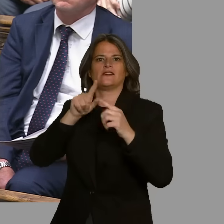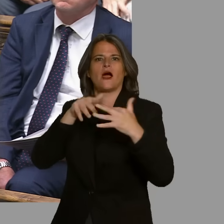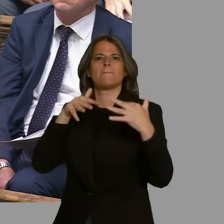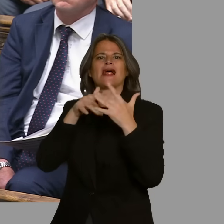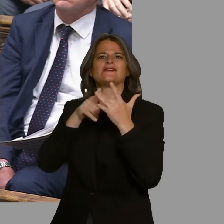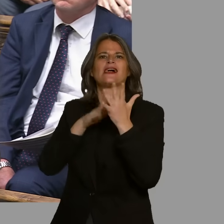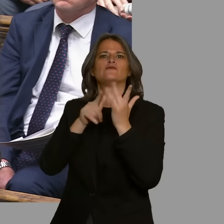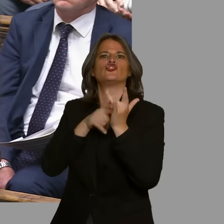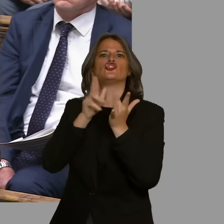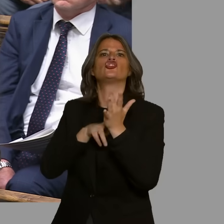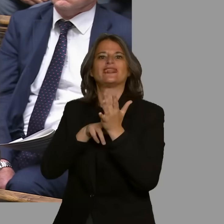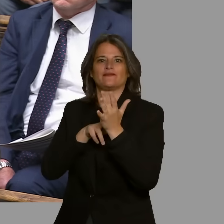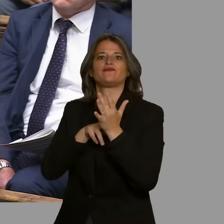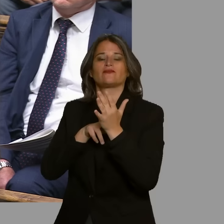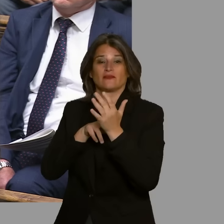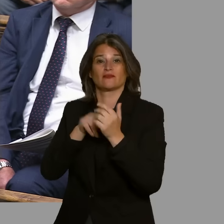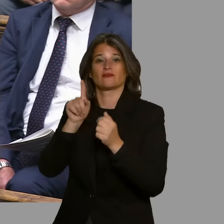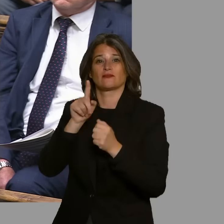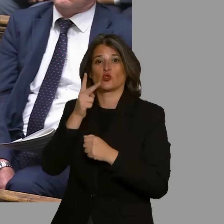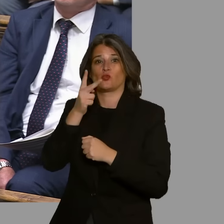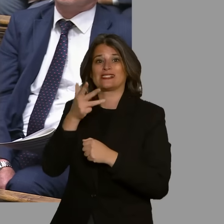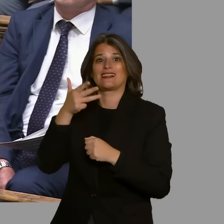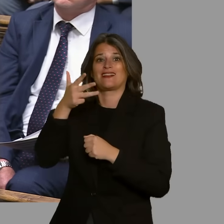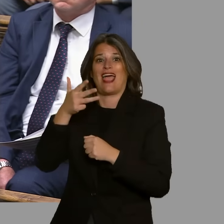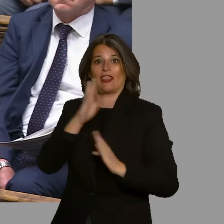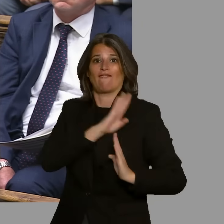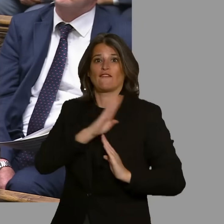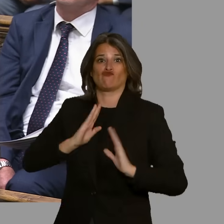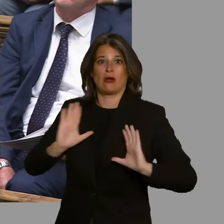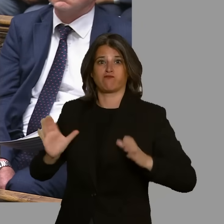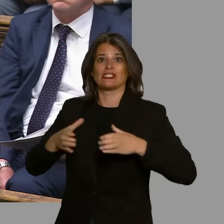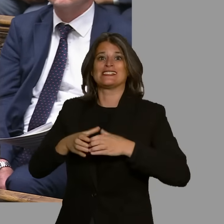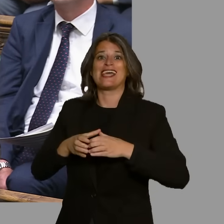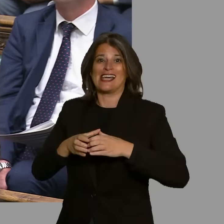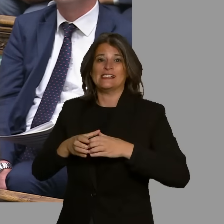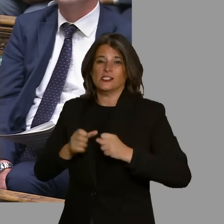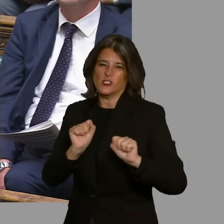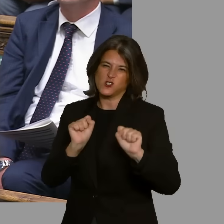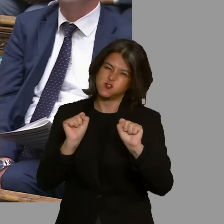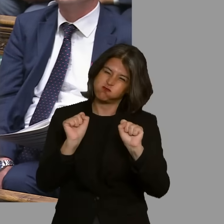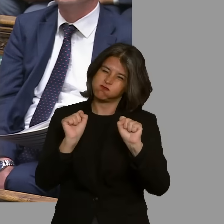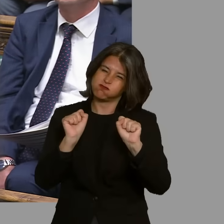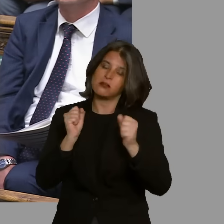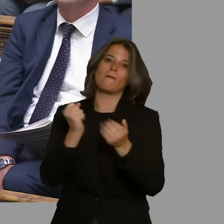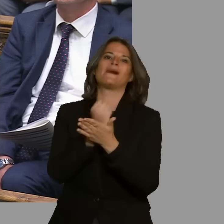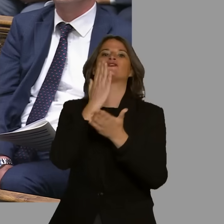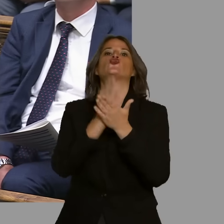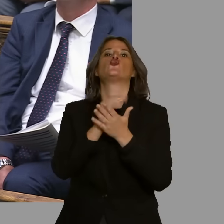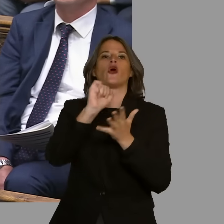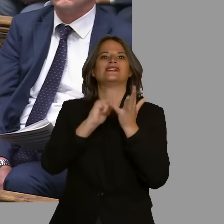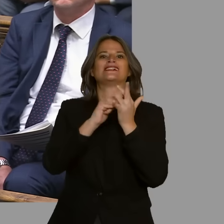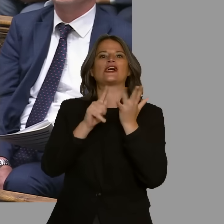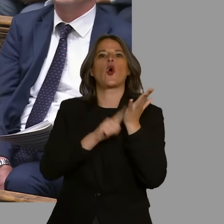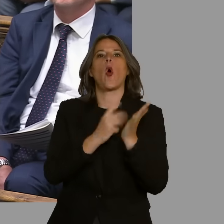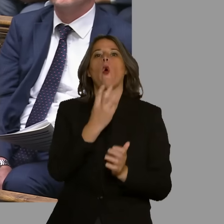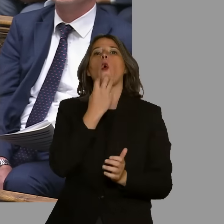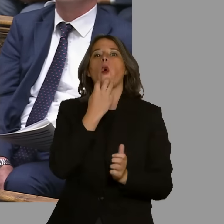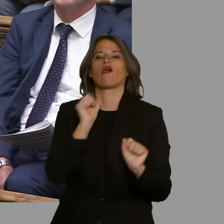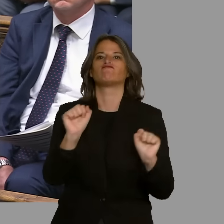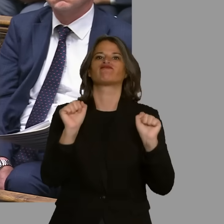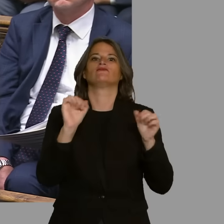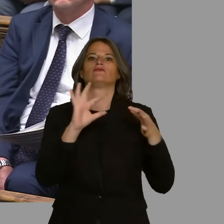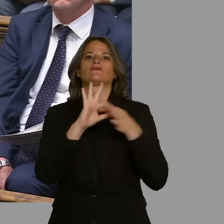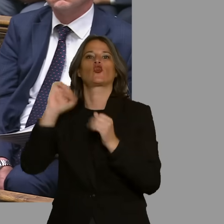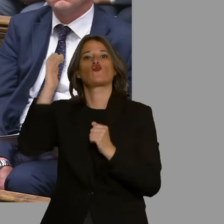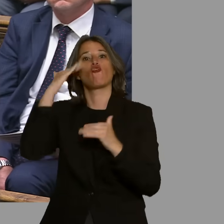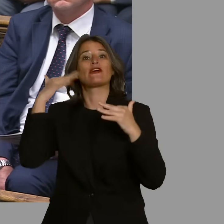Hill, as a proud testament to the incredible bravery of one of those battalions, our glorious Gloucesters. Will the Prime